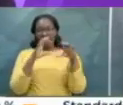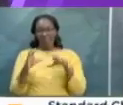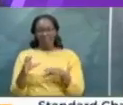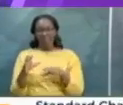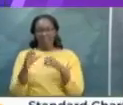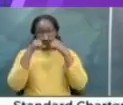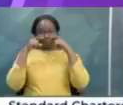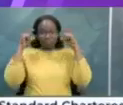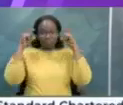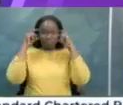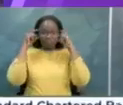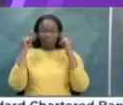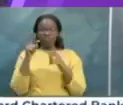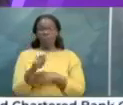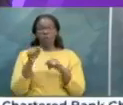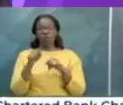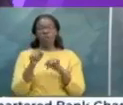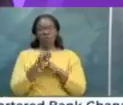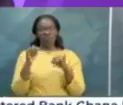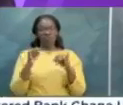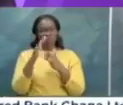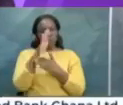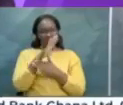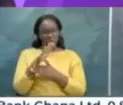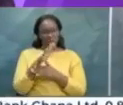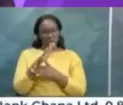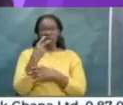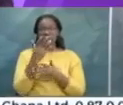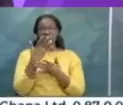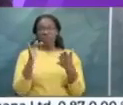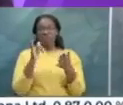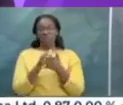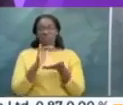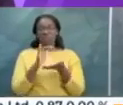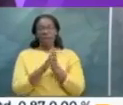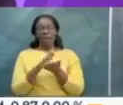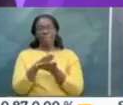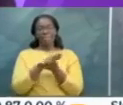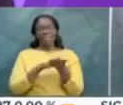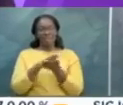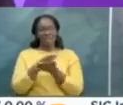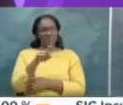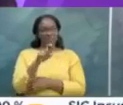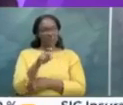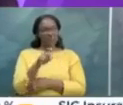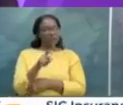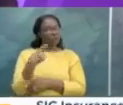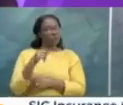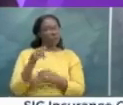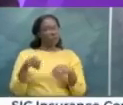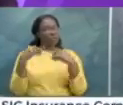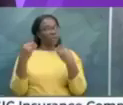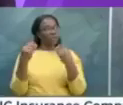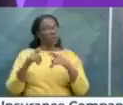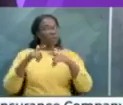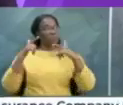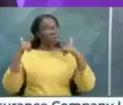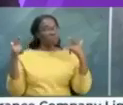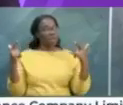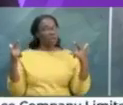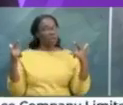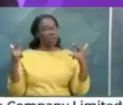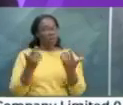mask, on this hygiene, look at the items become a necessity. SOKO gives huge discount to this